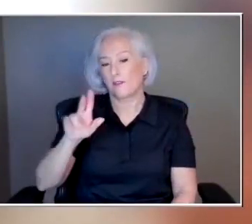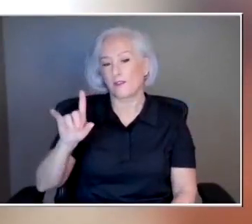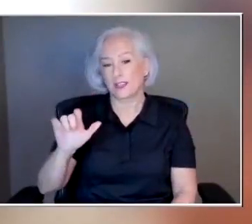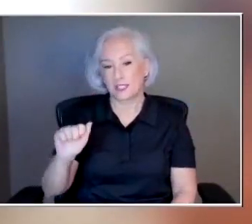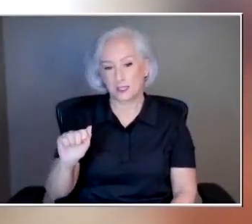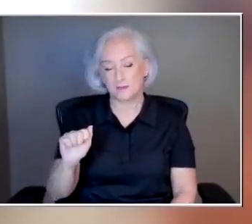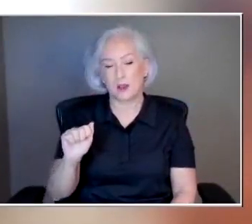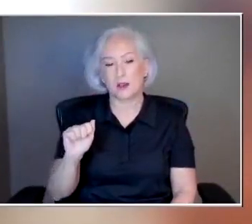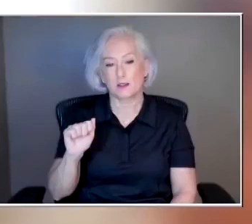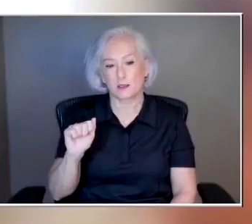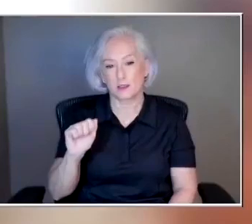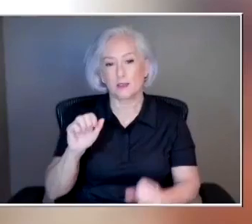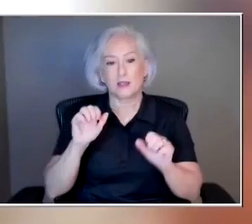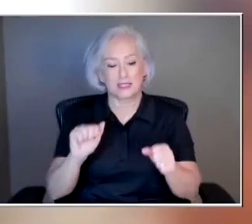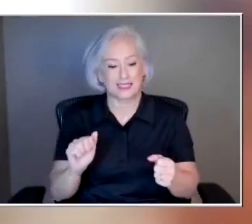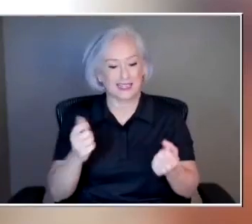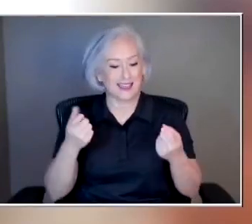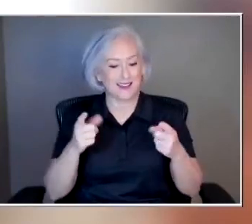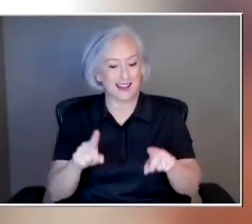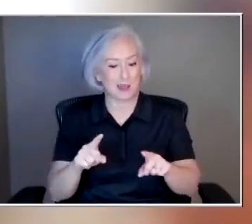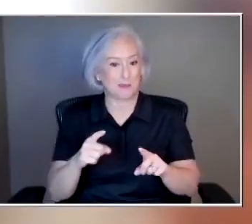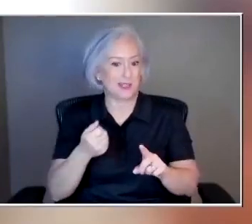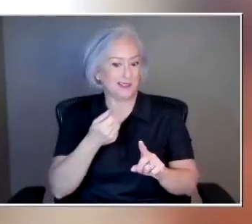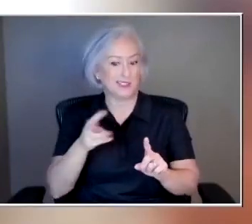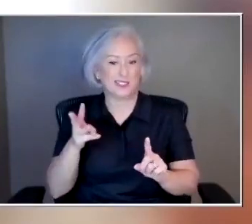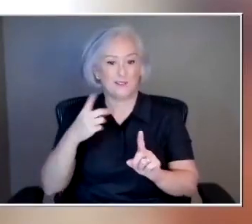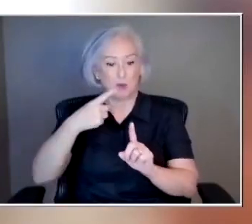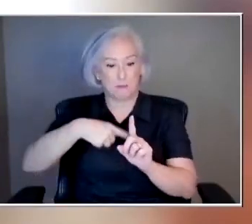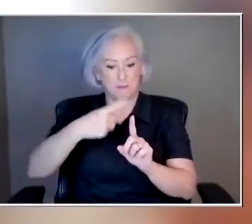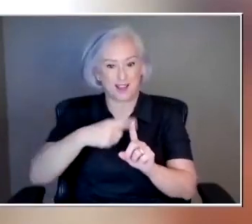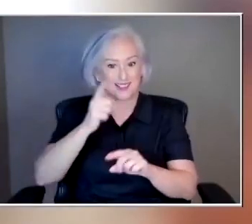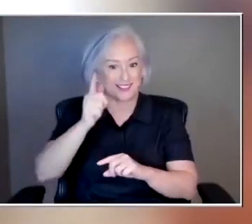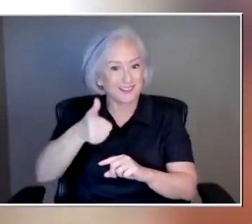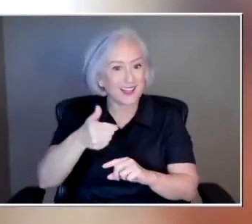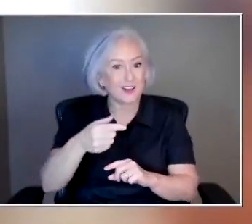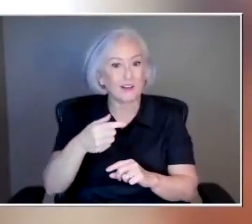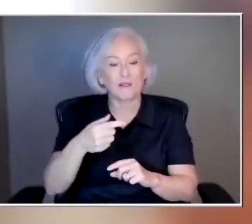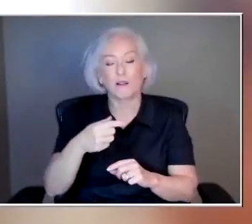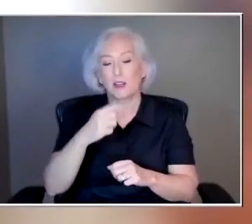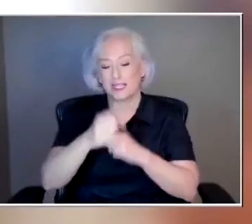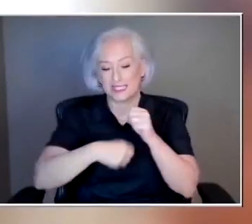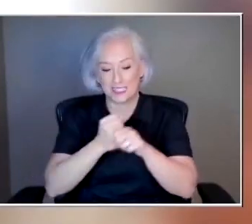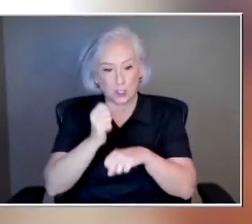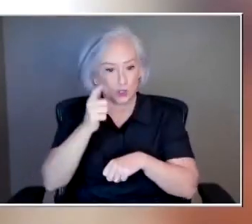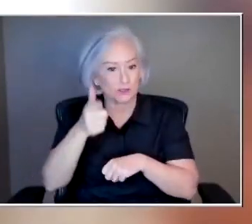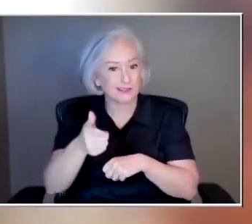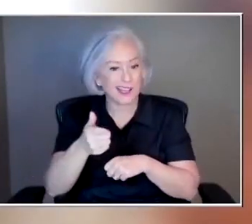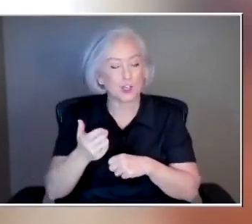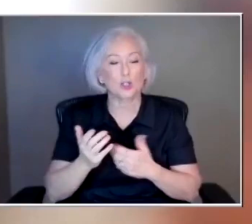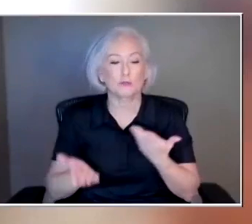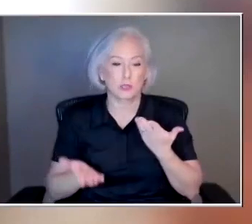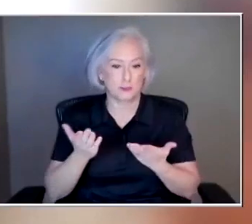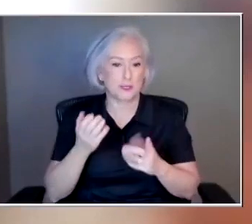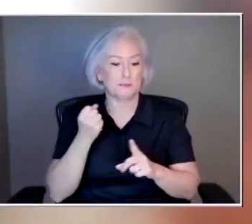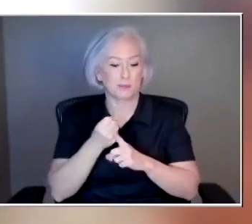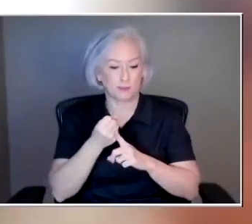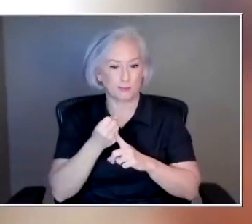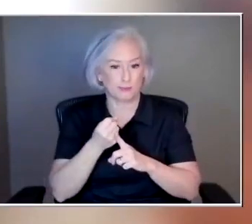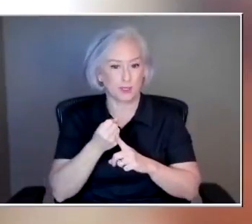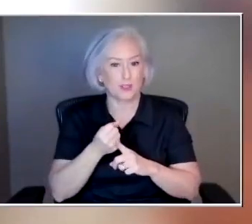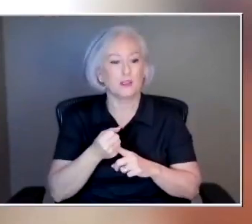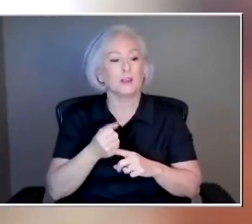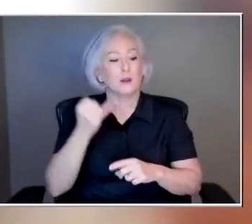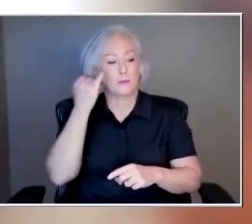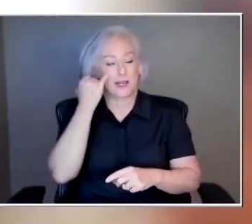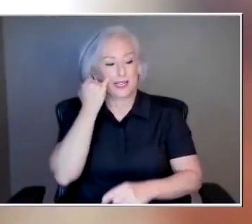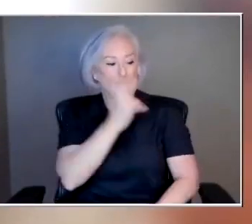even a few months or a few years after the initial treatment. And the women and patients who are on top of it, like make sure